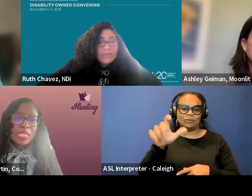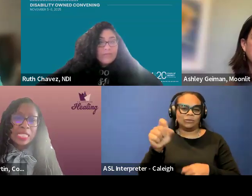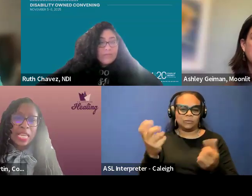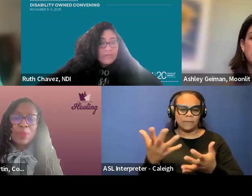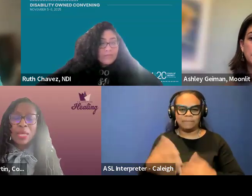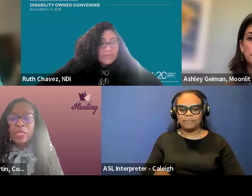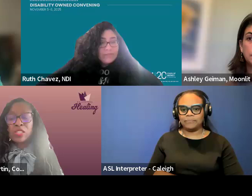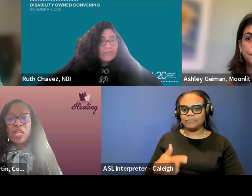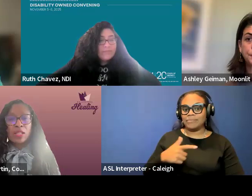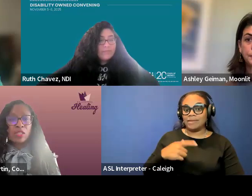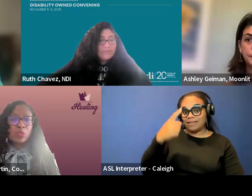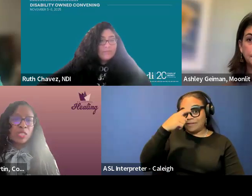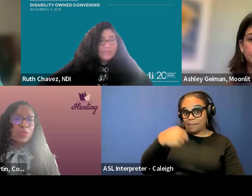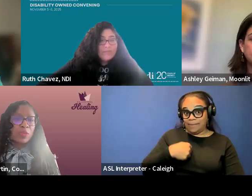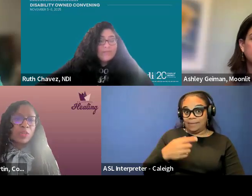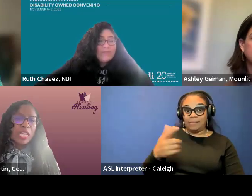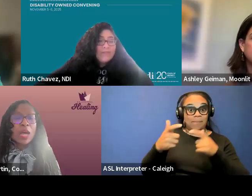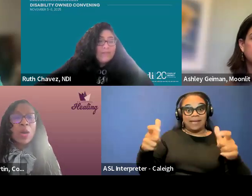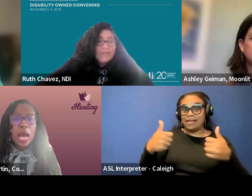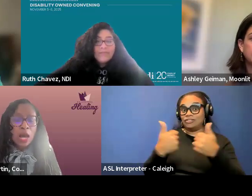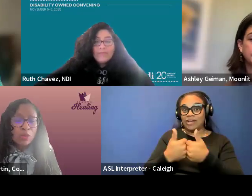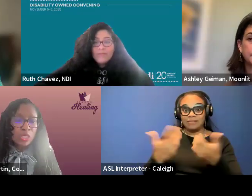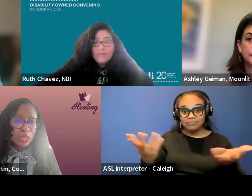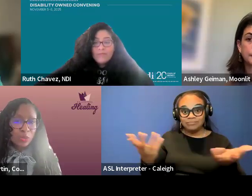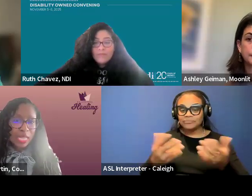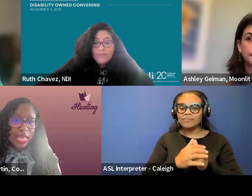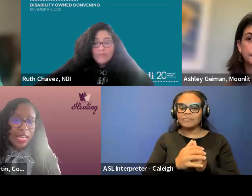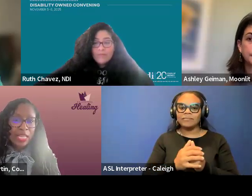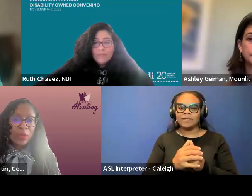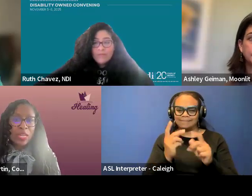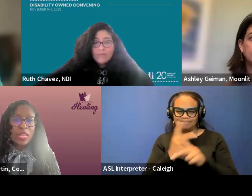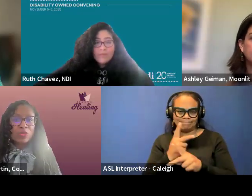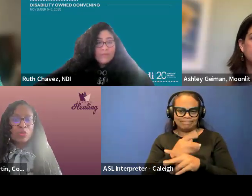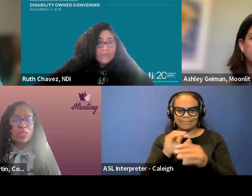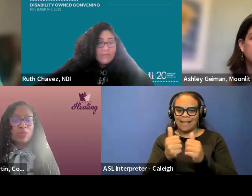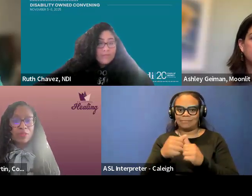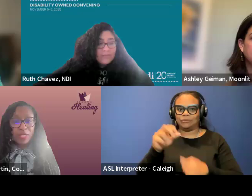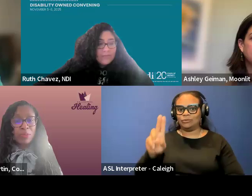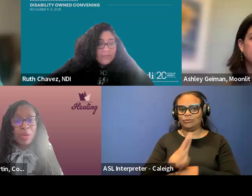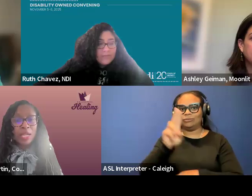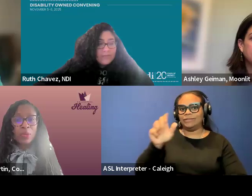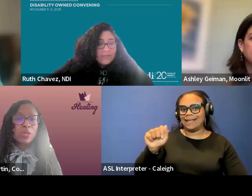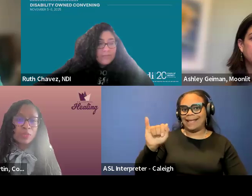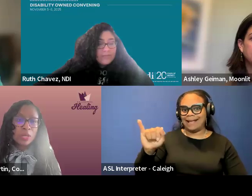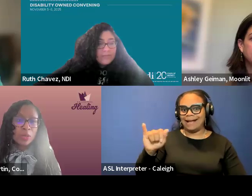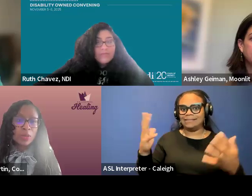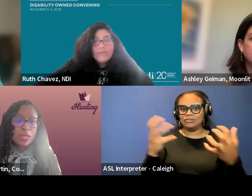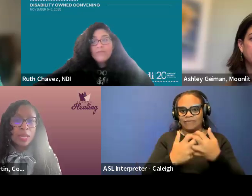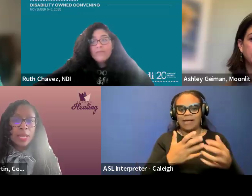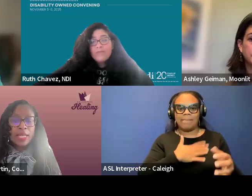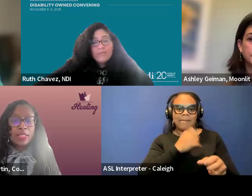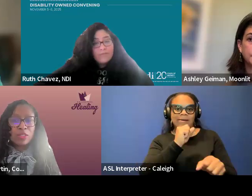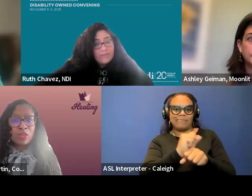So I would say my biggest challenge was figuring out how to use AI in a way that truly fit my